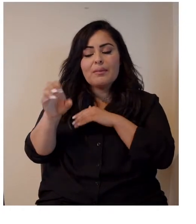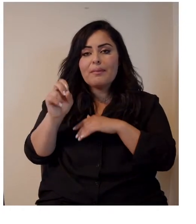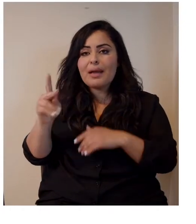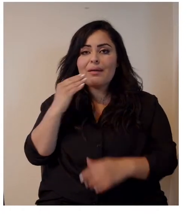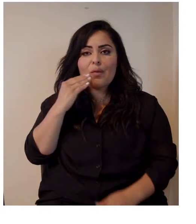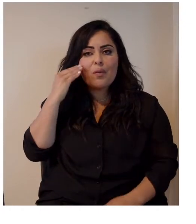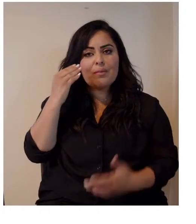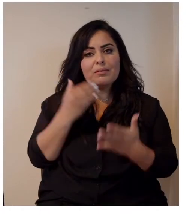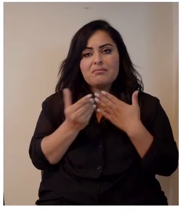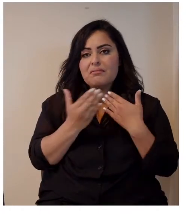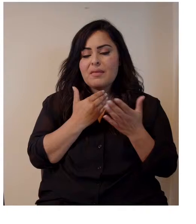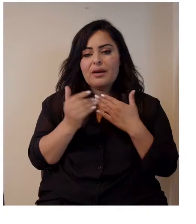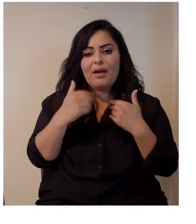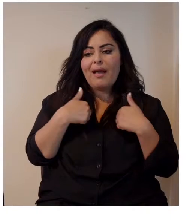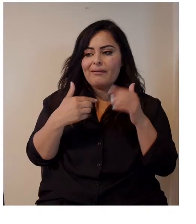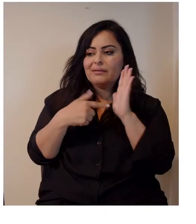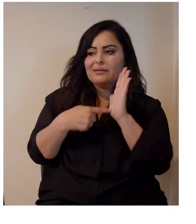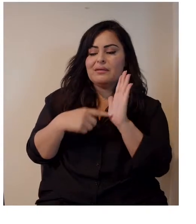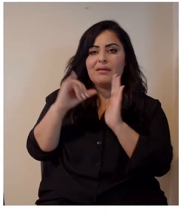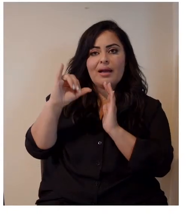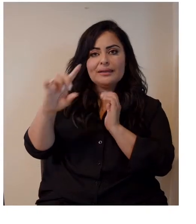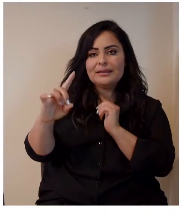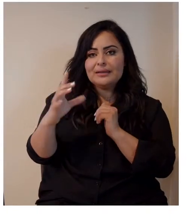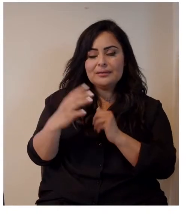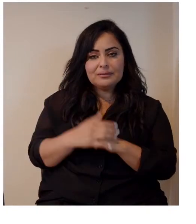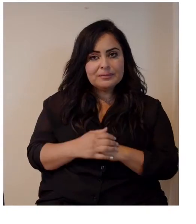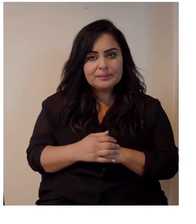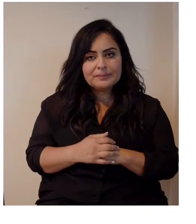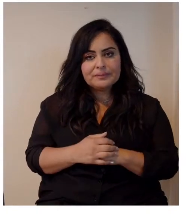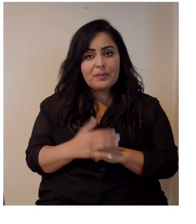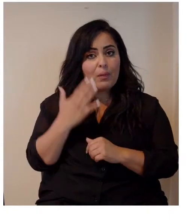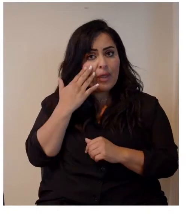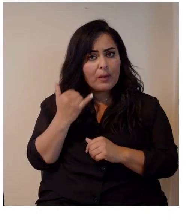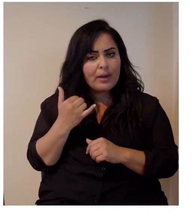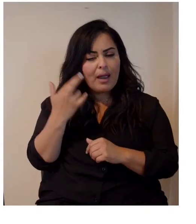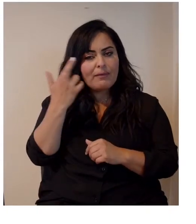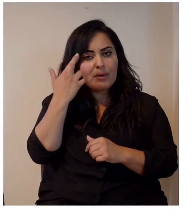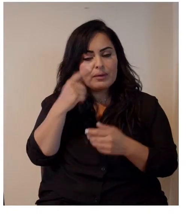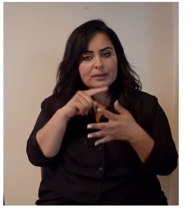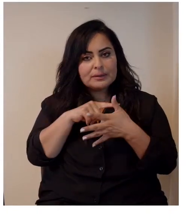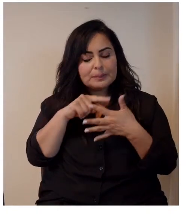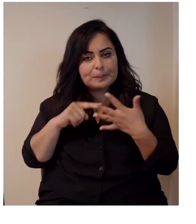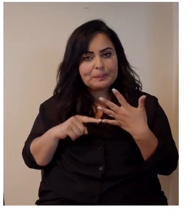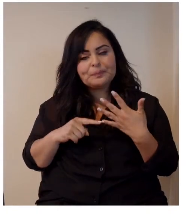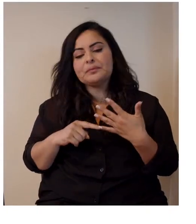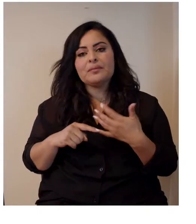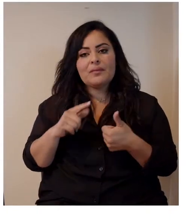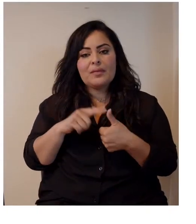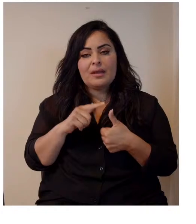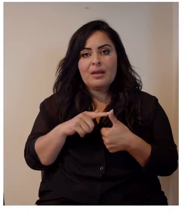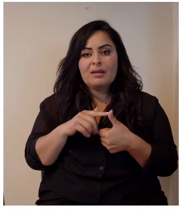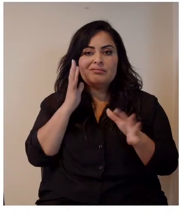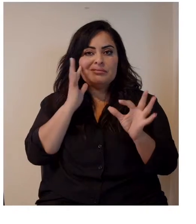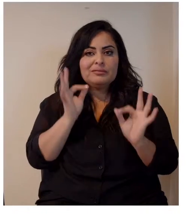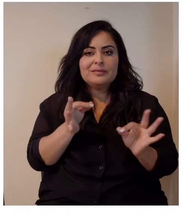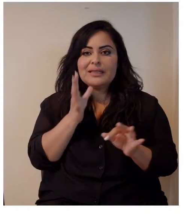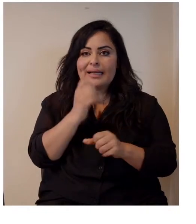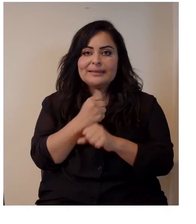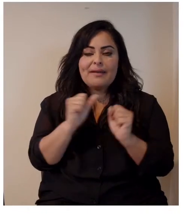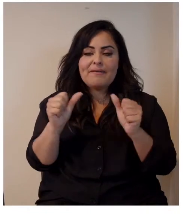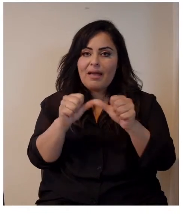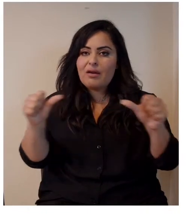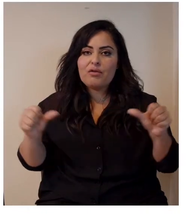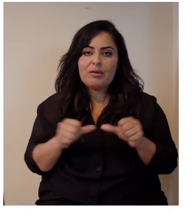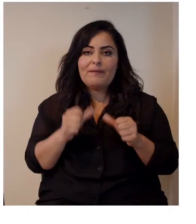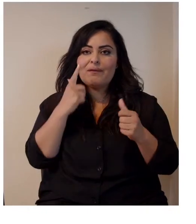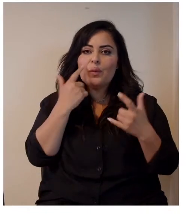you do have proper ID. It's a number of reasons. It's just been determined not to be a safe area